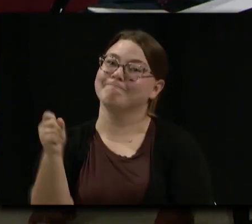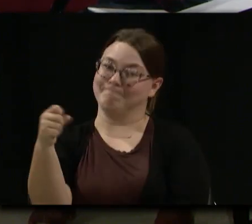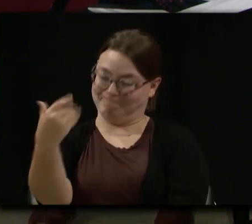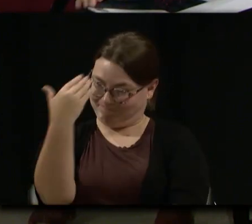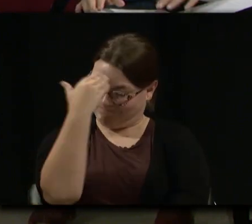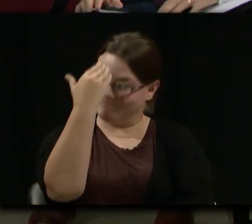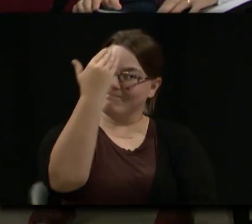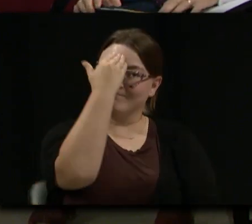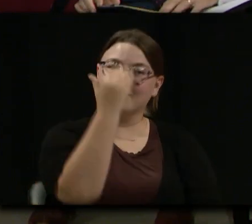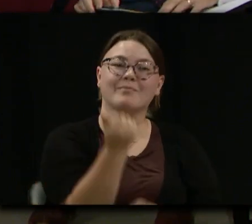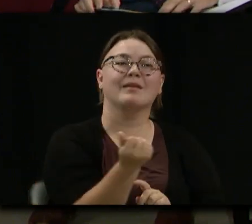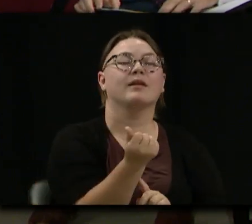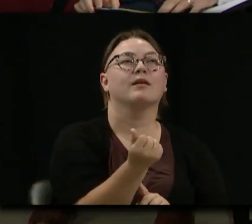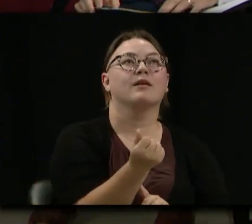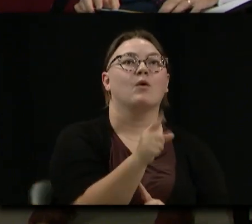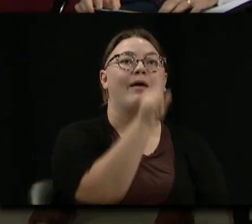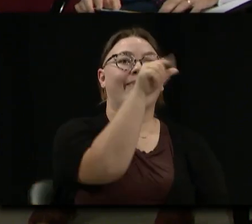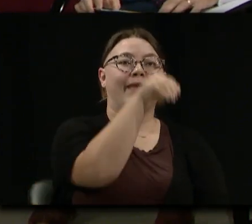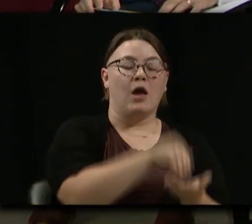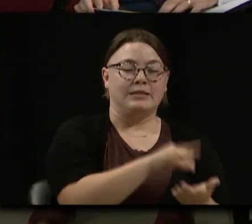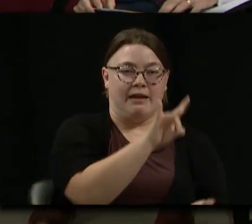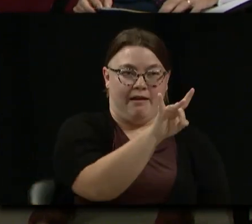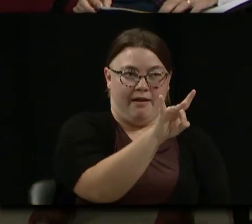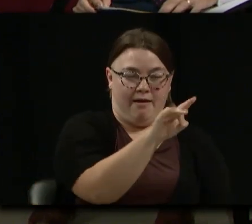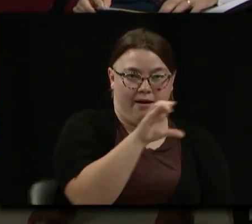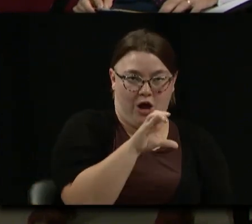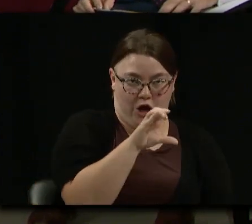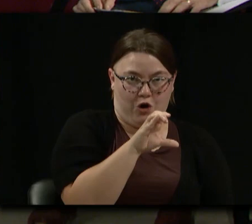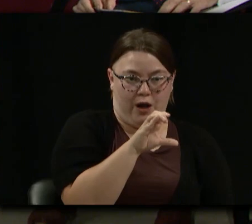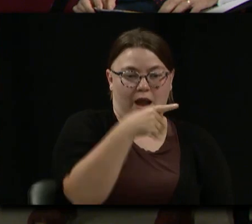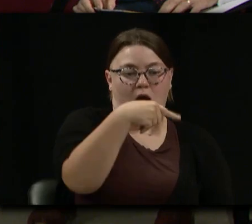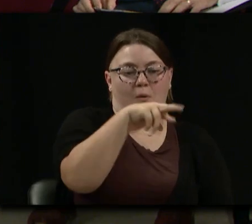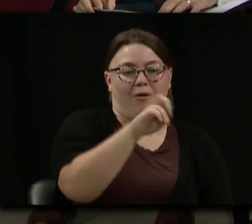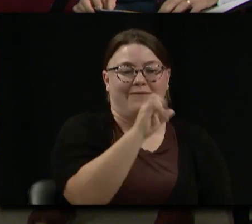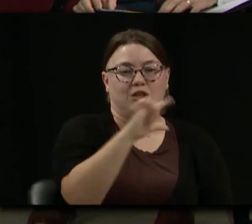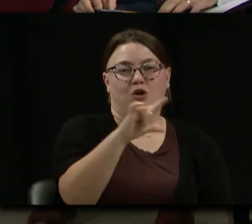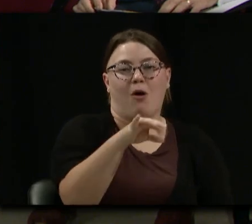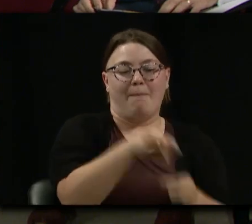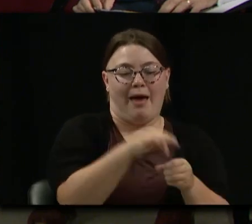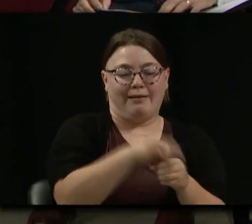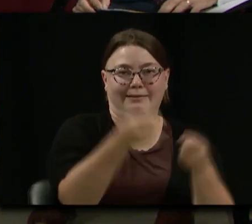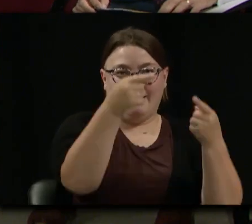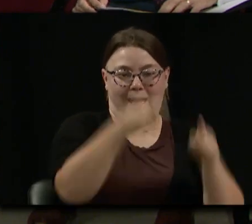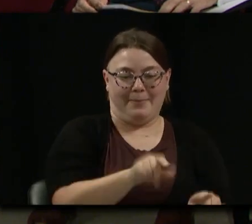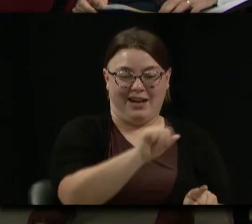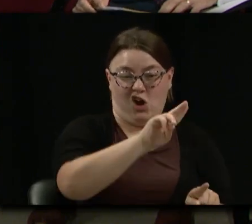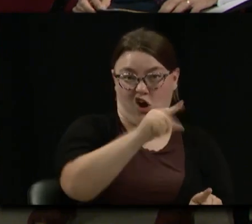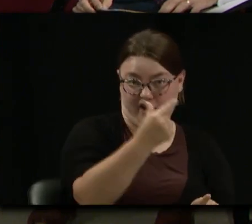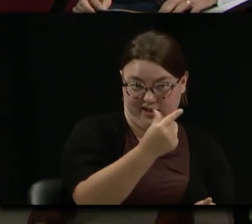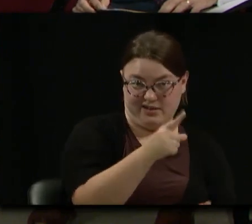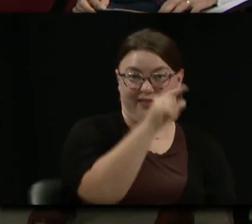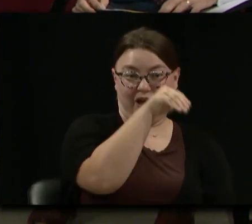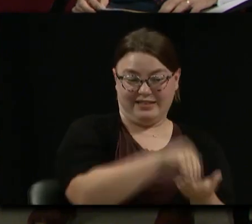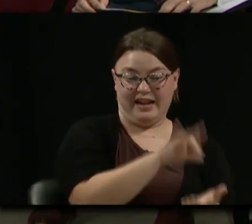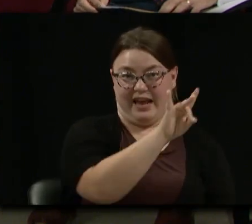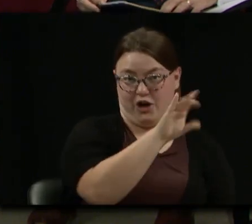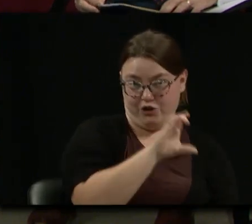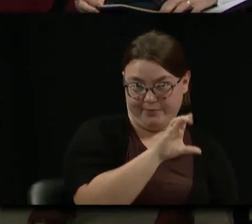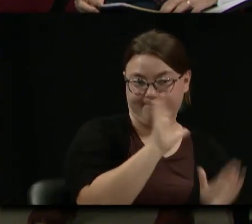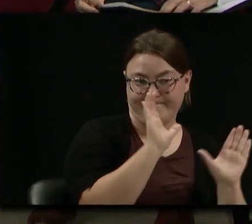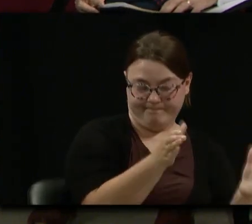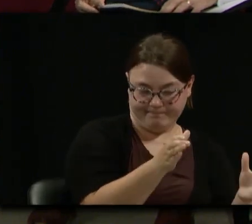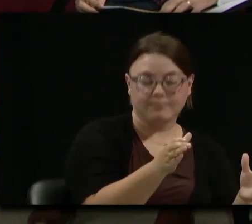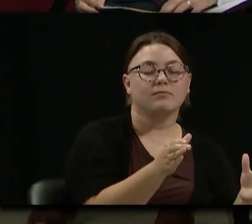about 1,800 provisional ballots in August. Okay. And out of those, you end up